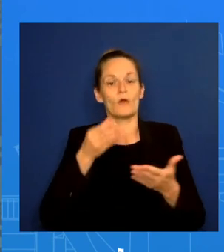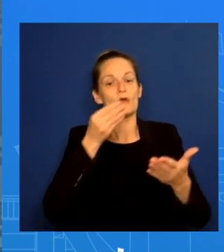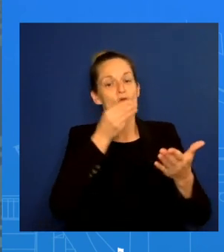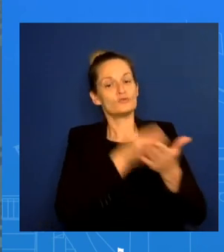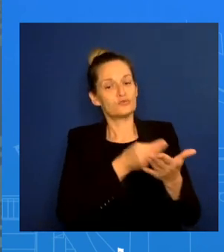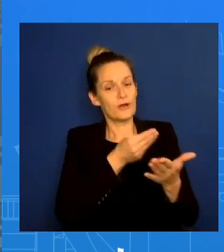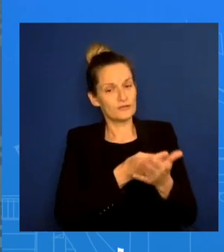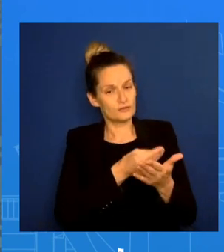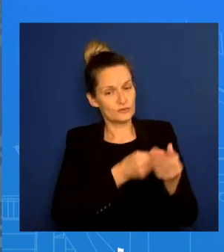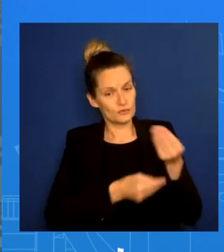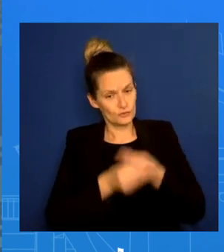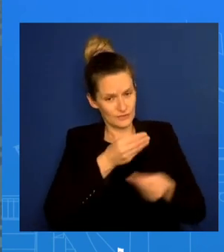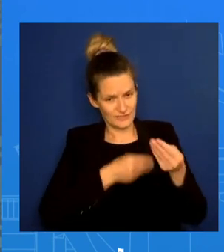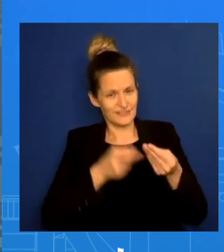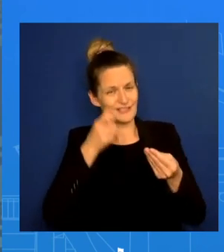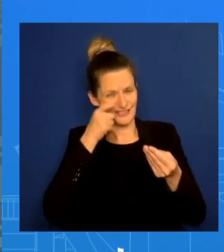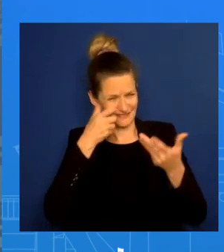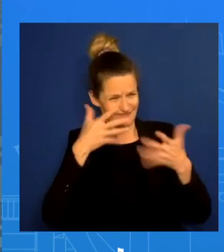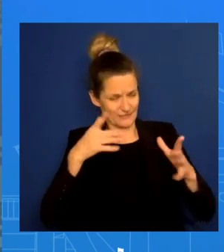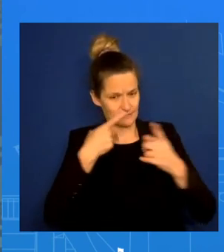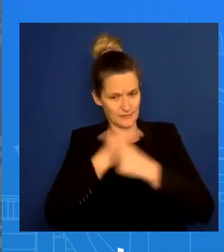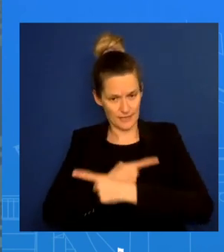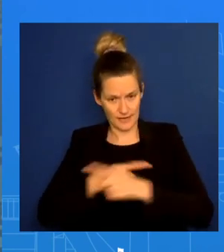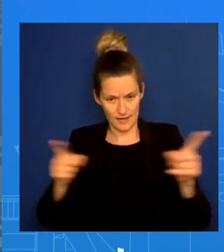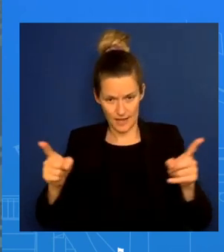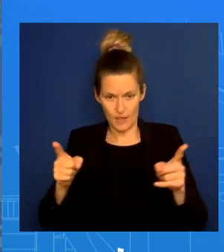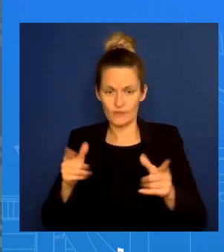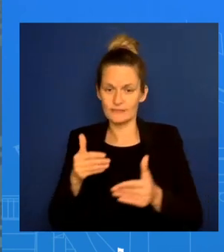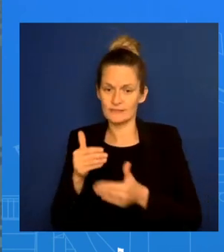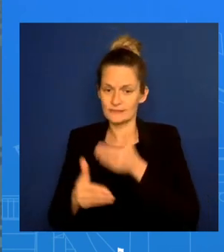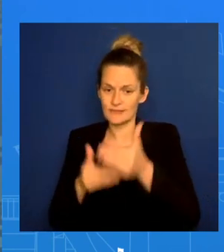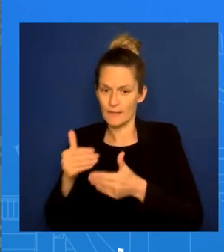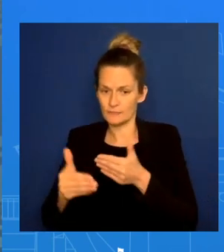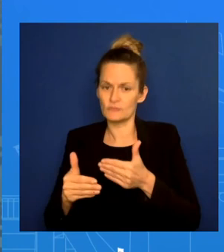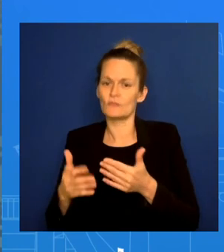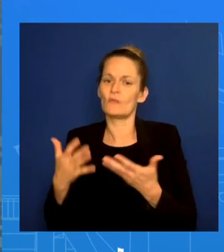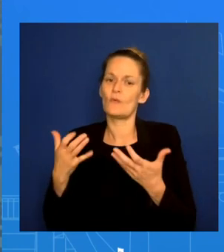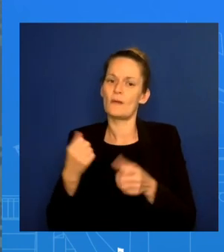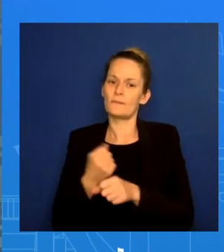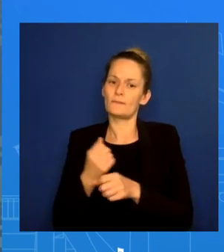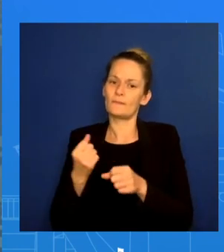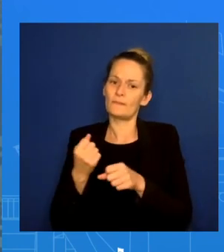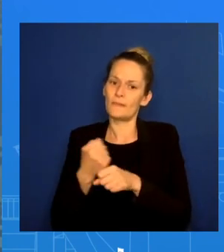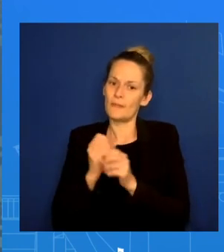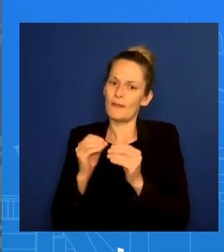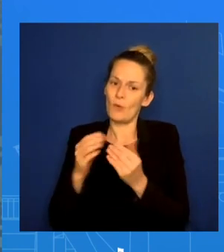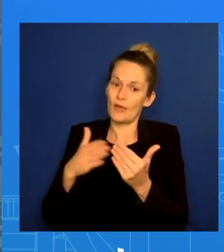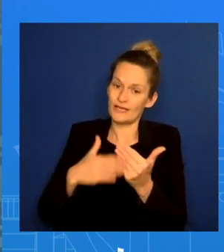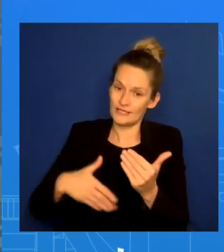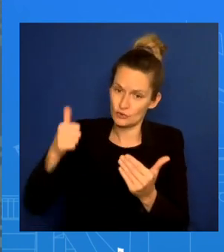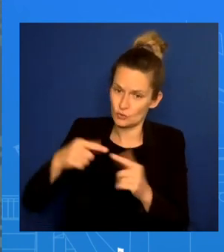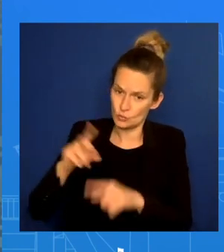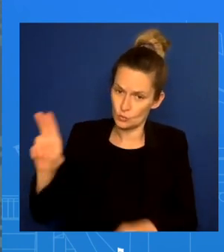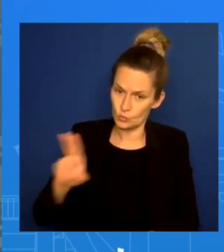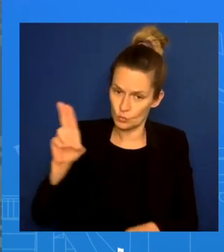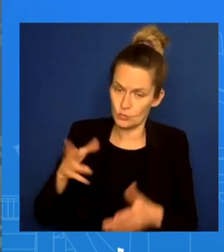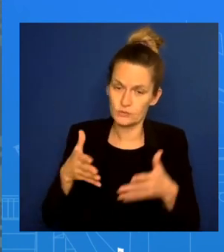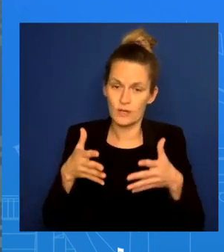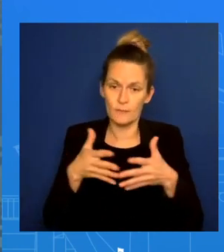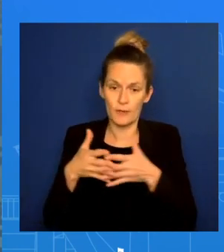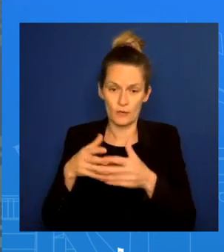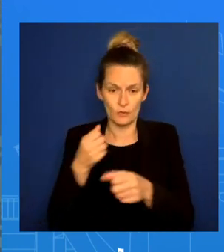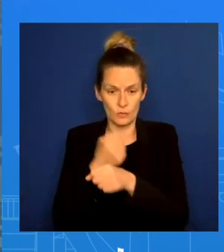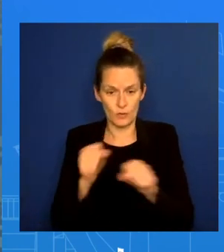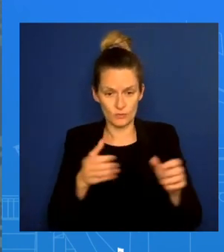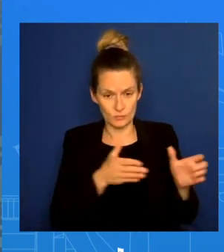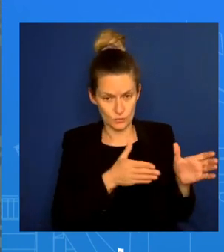use American Rescue Plan funds to increase the supply of affordable housing in their communities. This builds on commitments made in President's